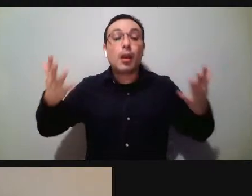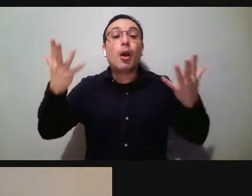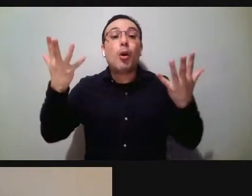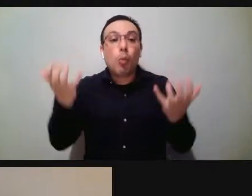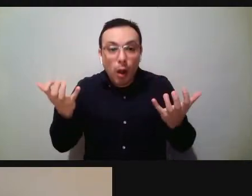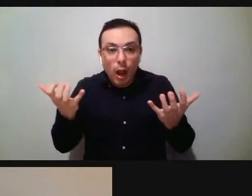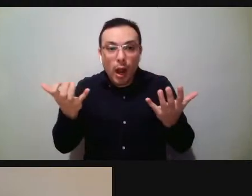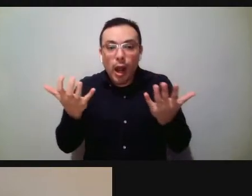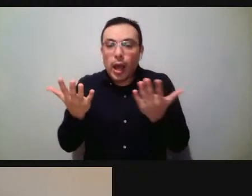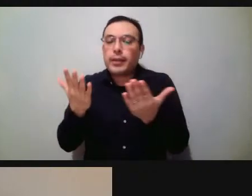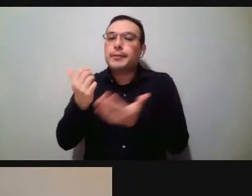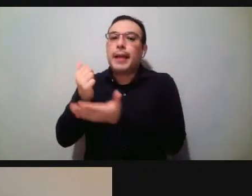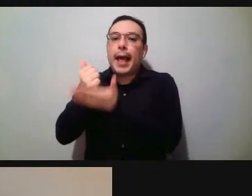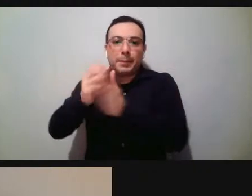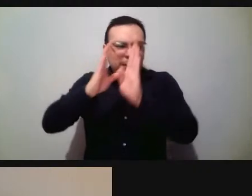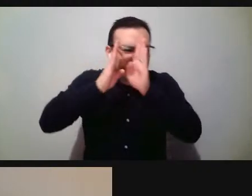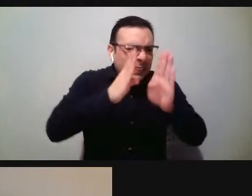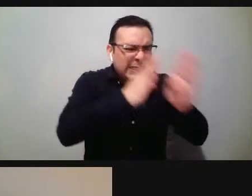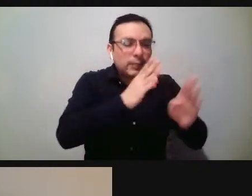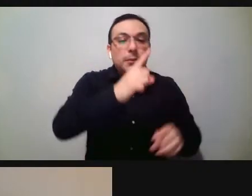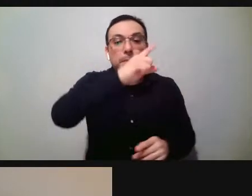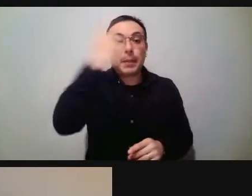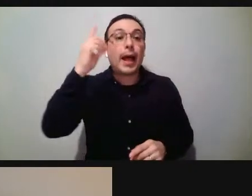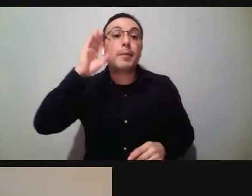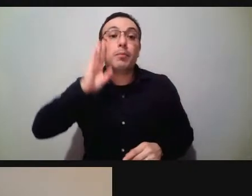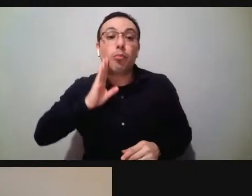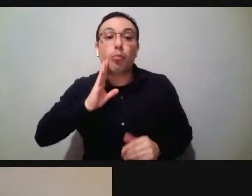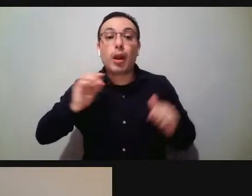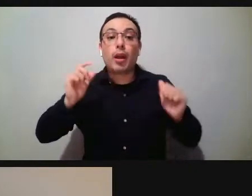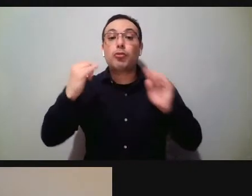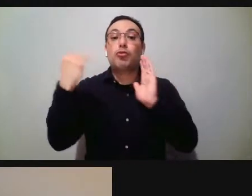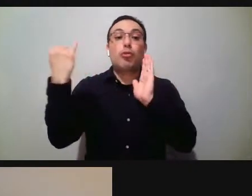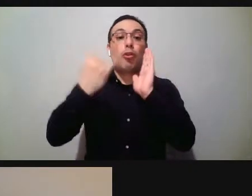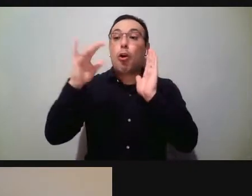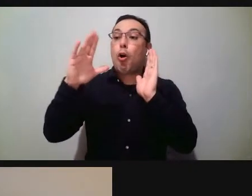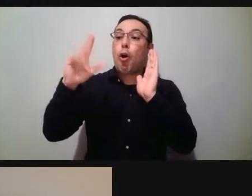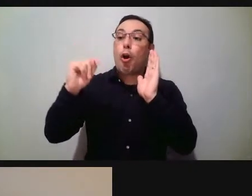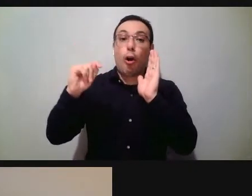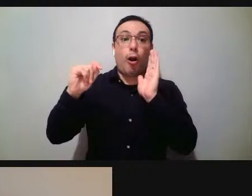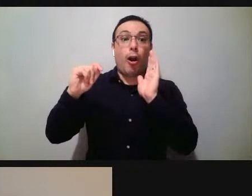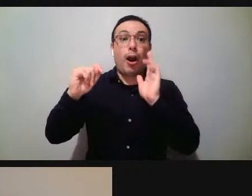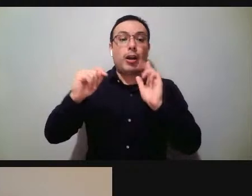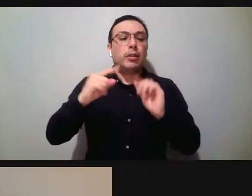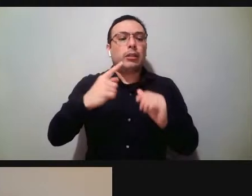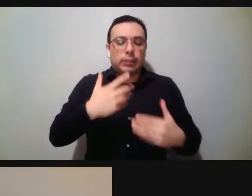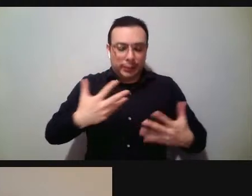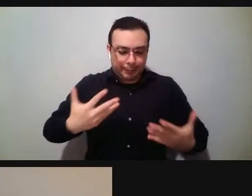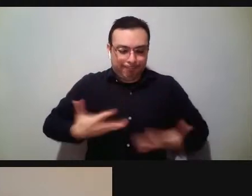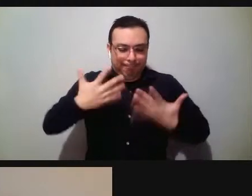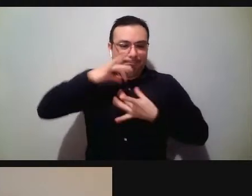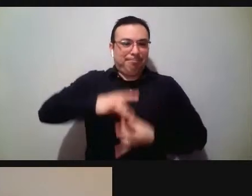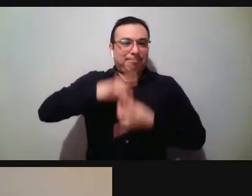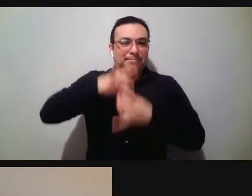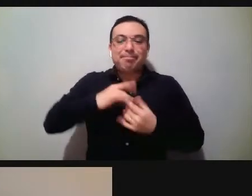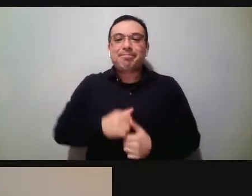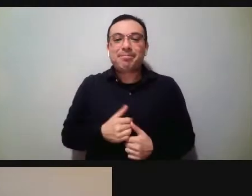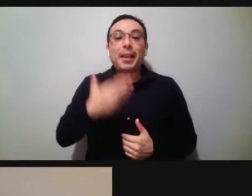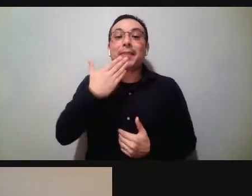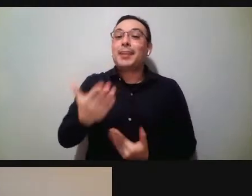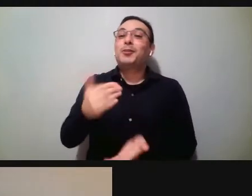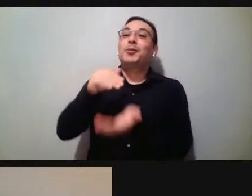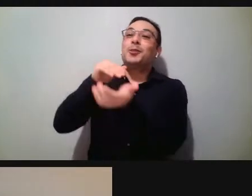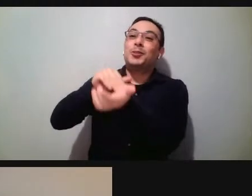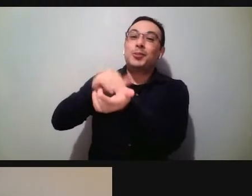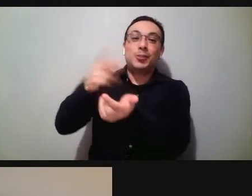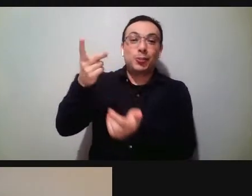and brown artists and their mental, physical, and spiritual well-being. So thank you all for joining us tonight. Dr. Irvin, again, thank